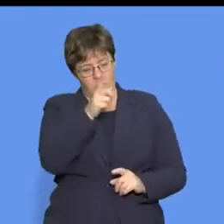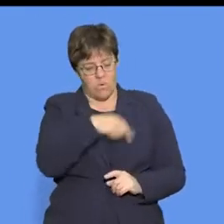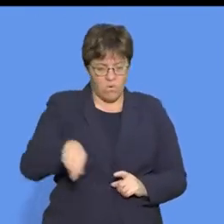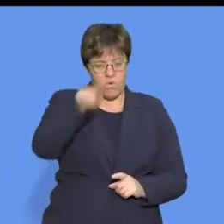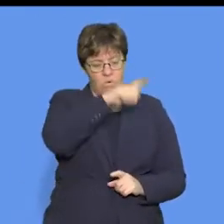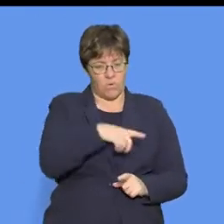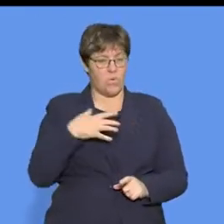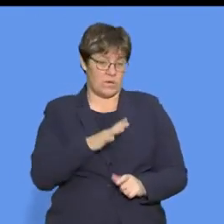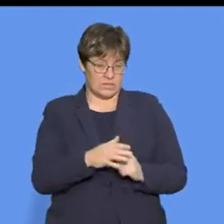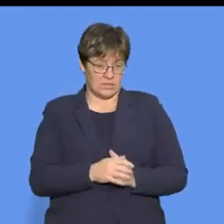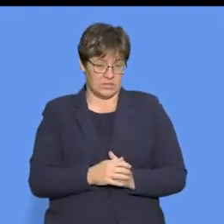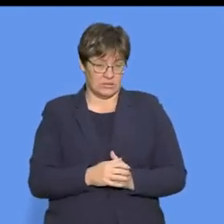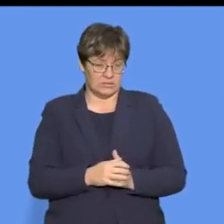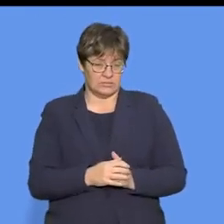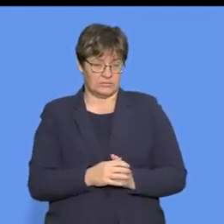of